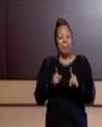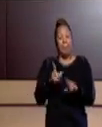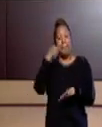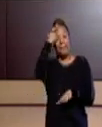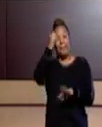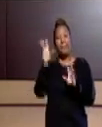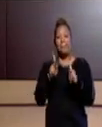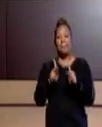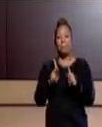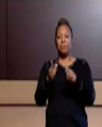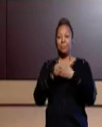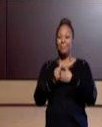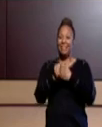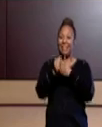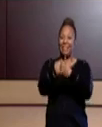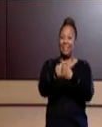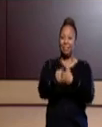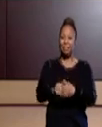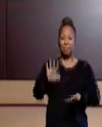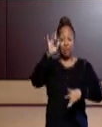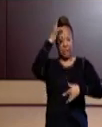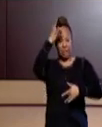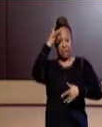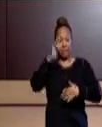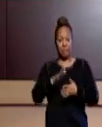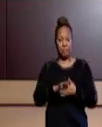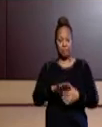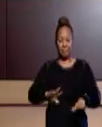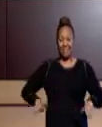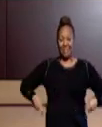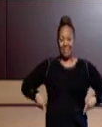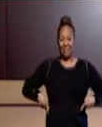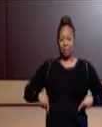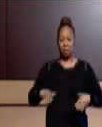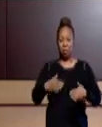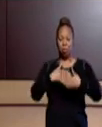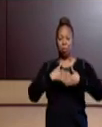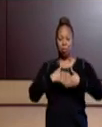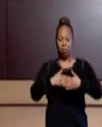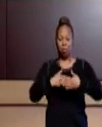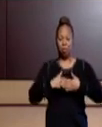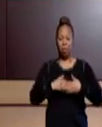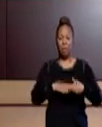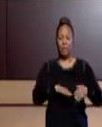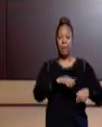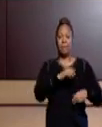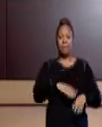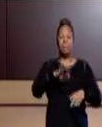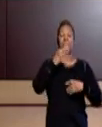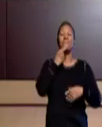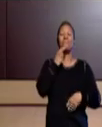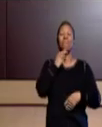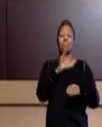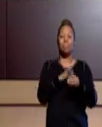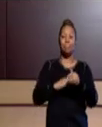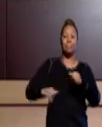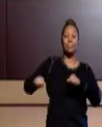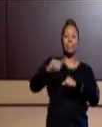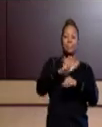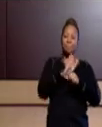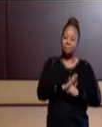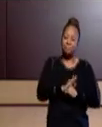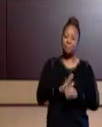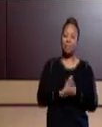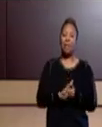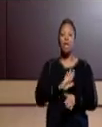lead a lot of categories when it comes to chronic disease. Kidney disease, asthma, congestive heart failure, diabetes, high blood pressure, hypertension.